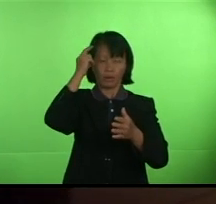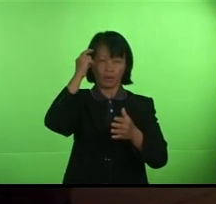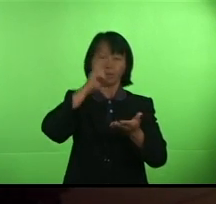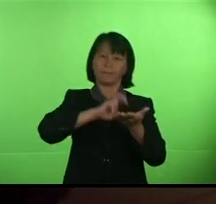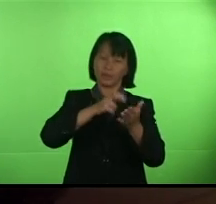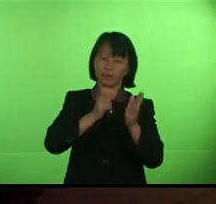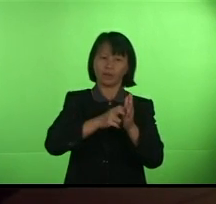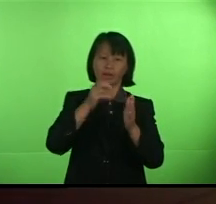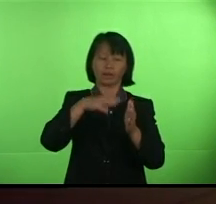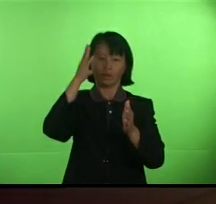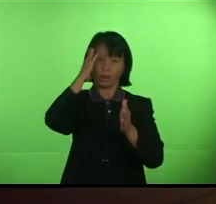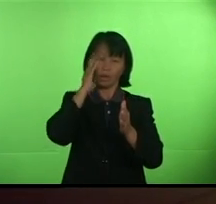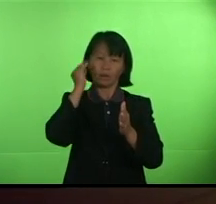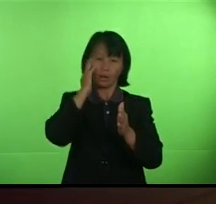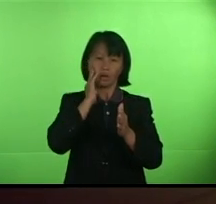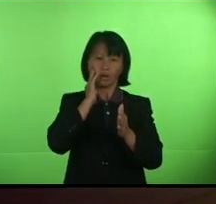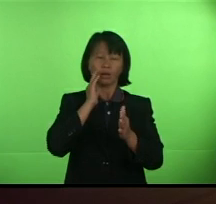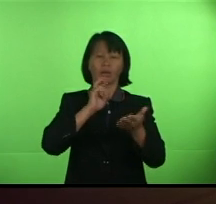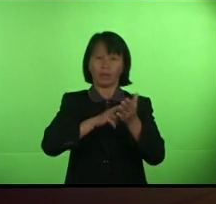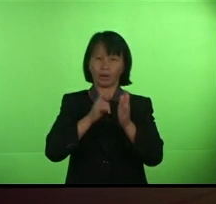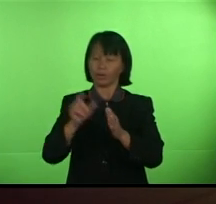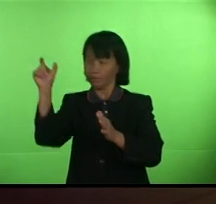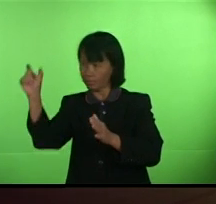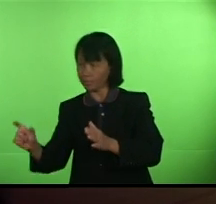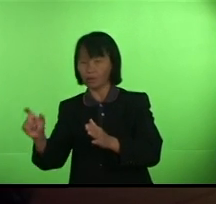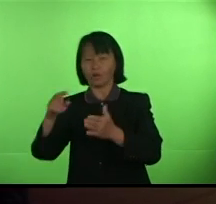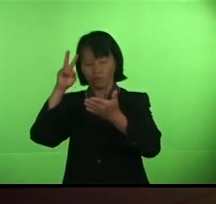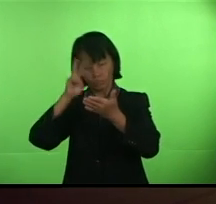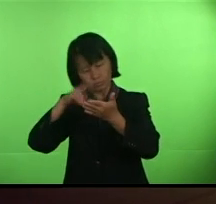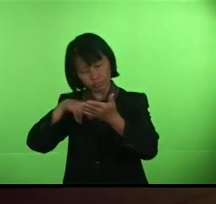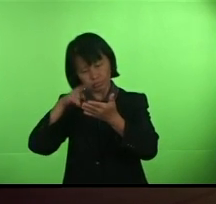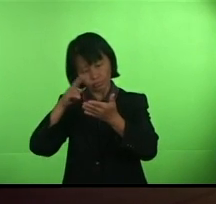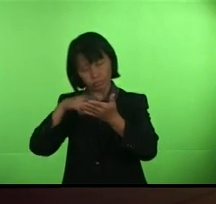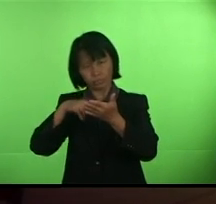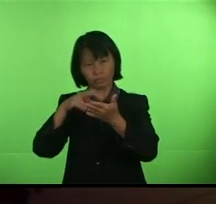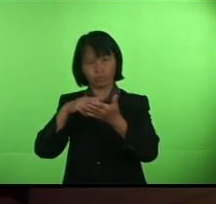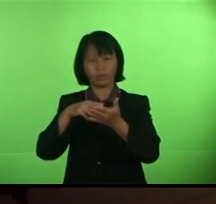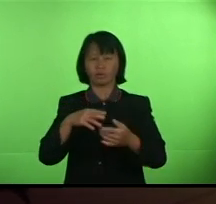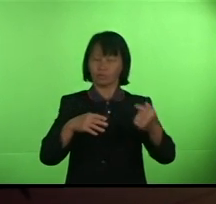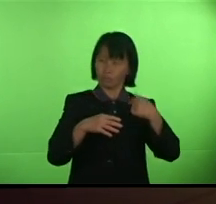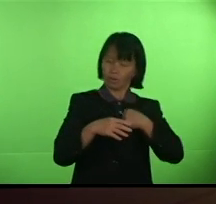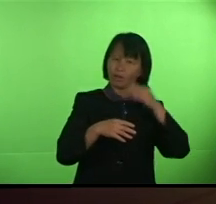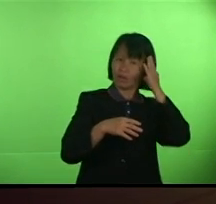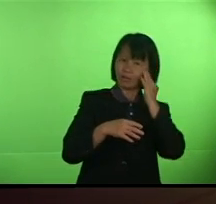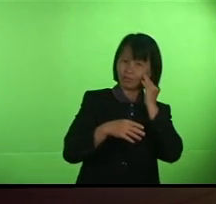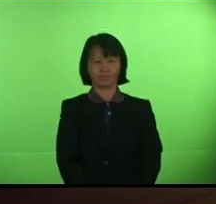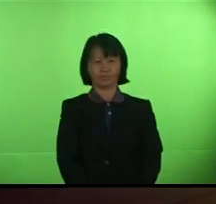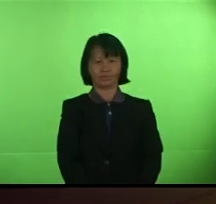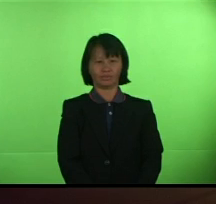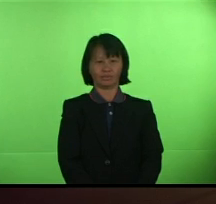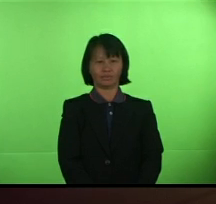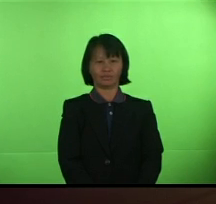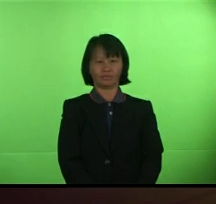an experience or context. So you can only read the meanings of my experience through the poem.